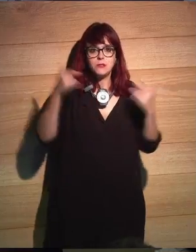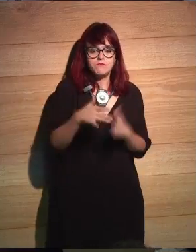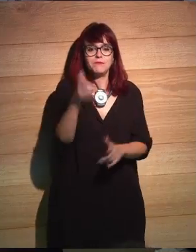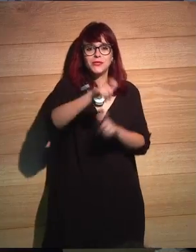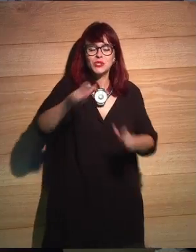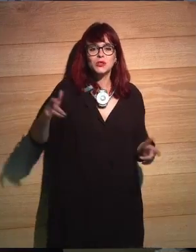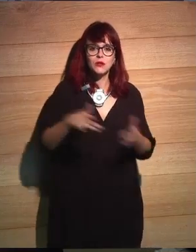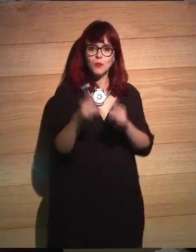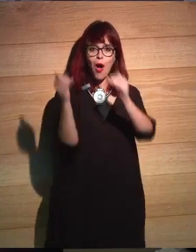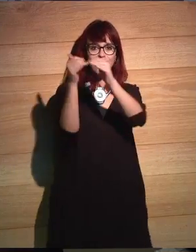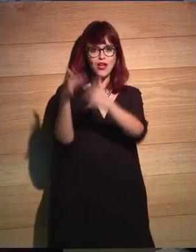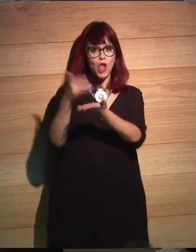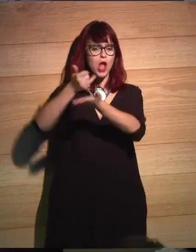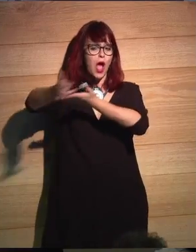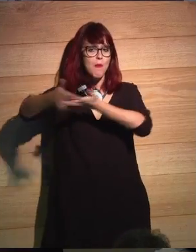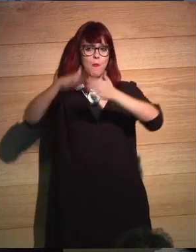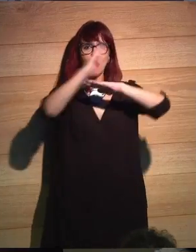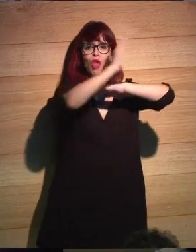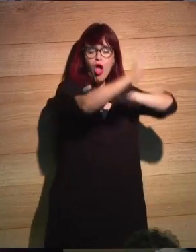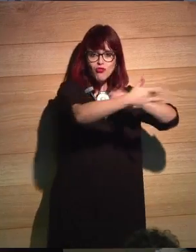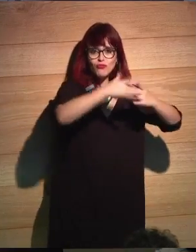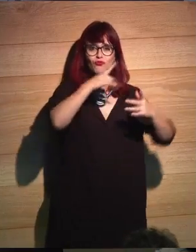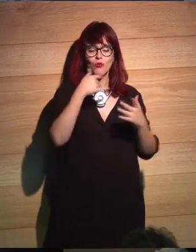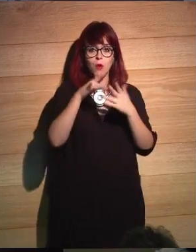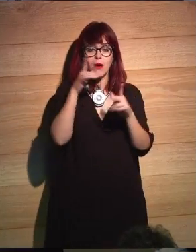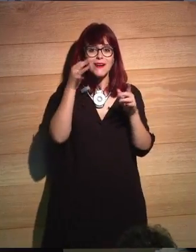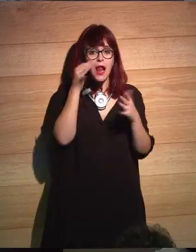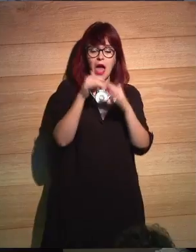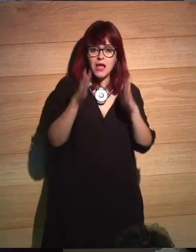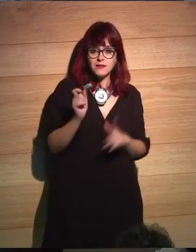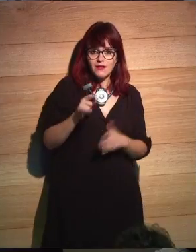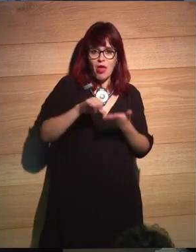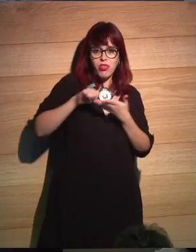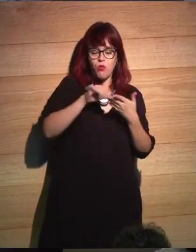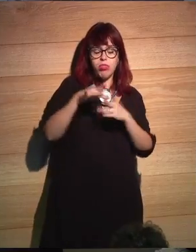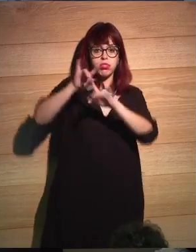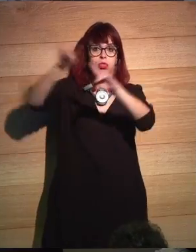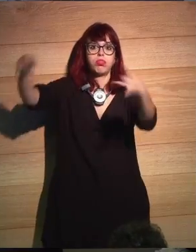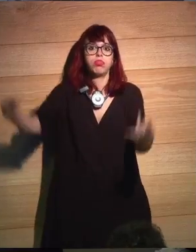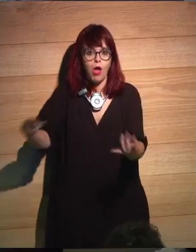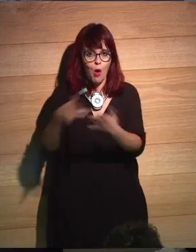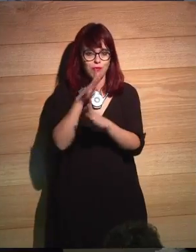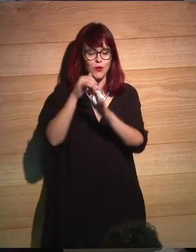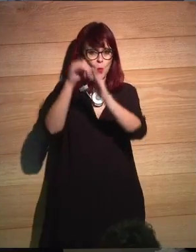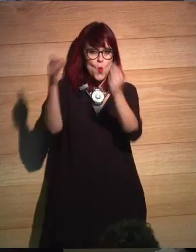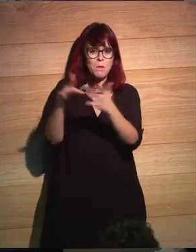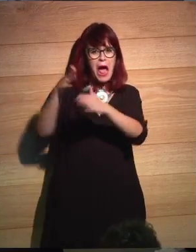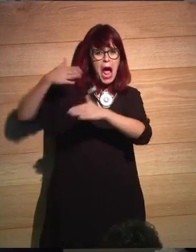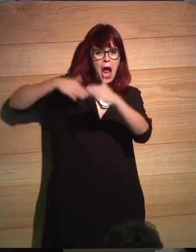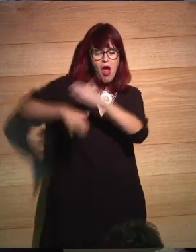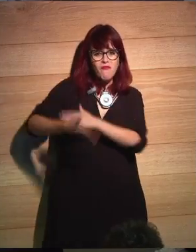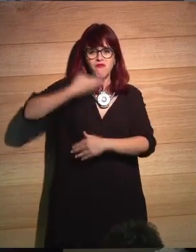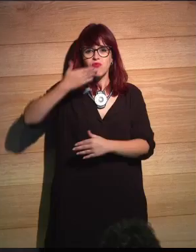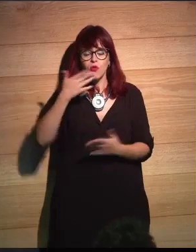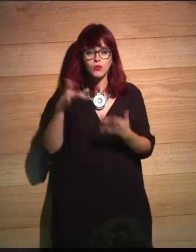the mountains that are bigger than their houses in the city, with warm garages that can be controlled, you know, from your